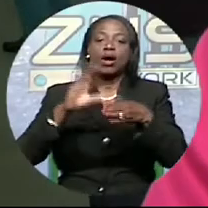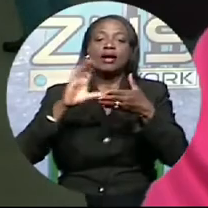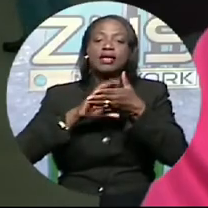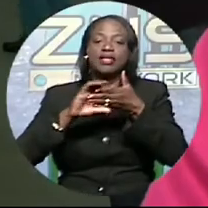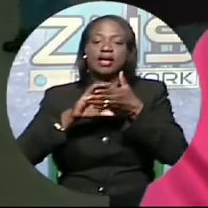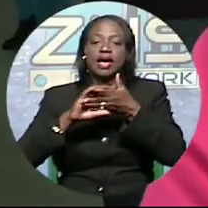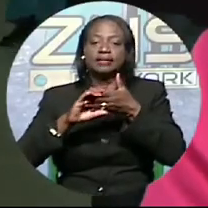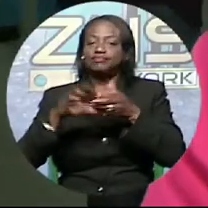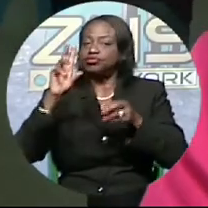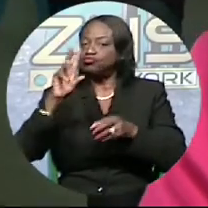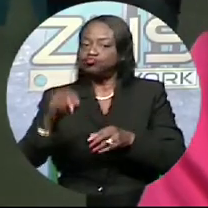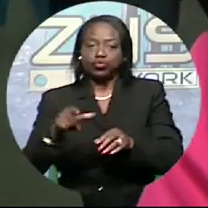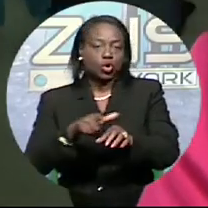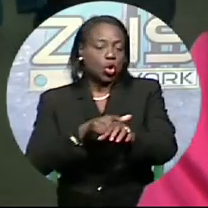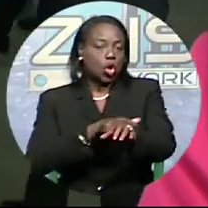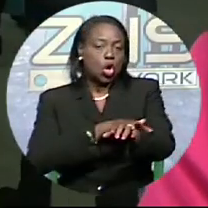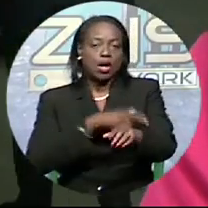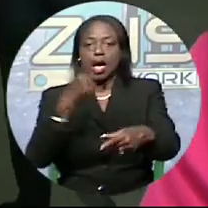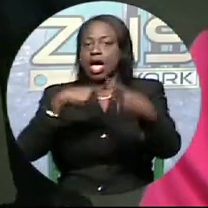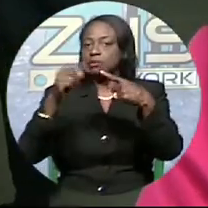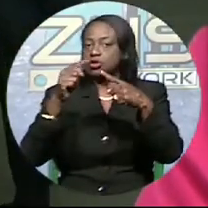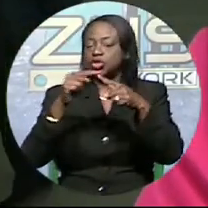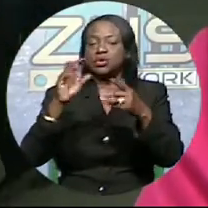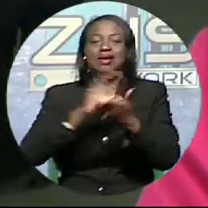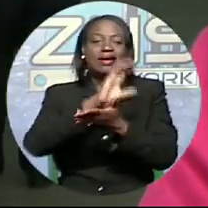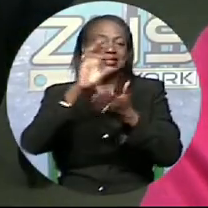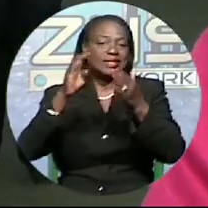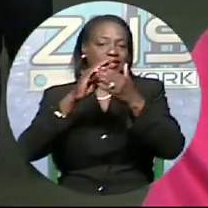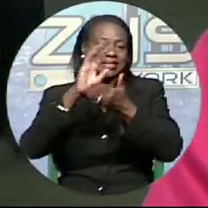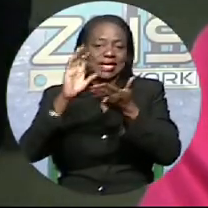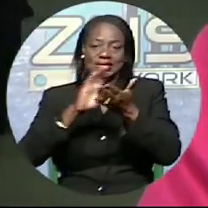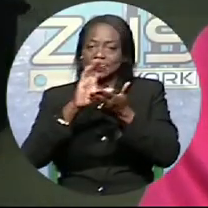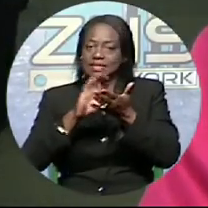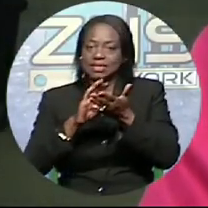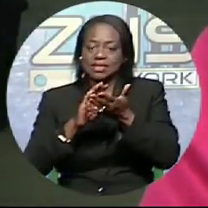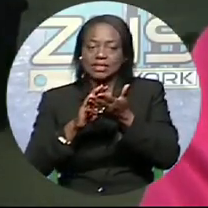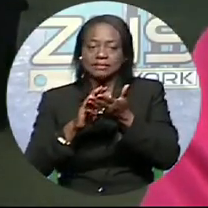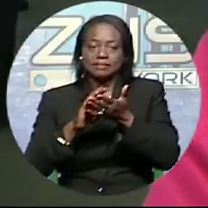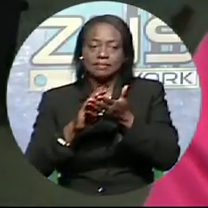no longer have to come to the centers, particularly